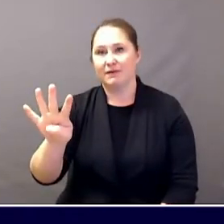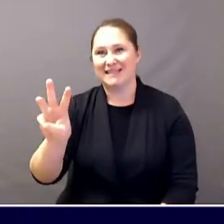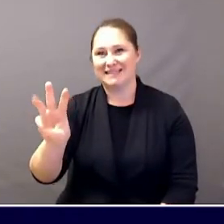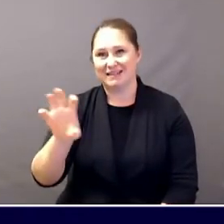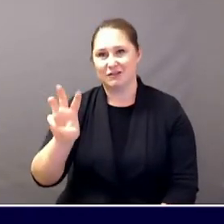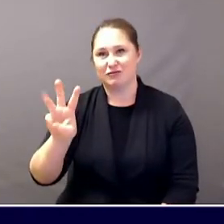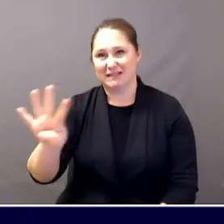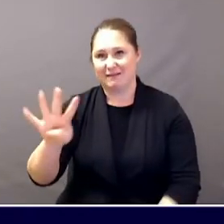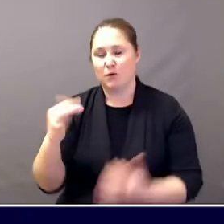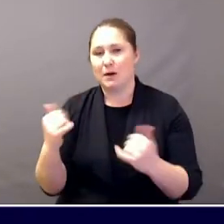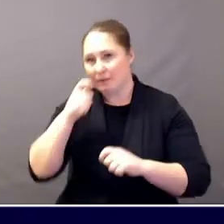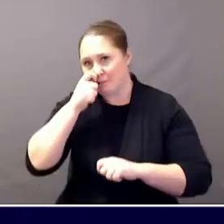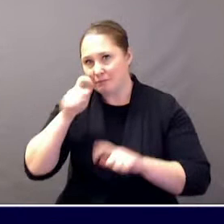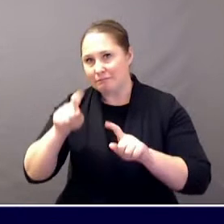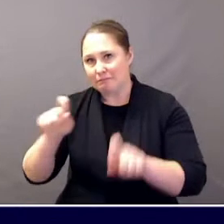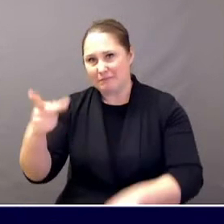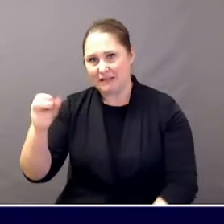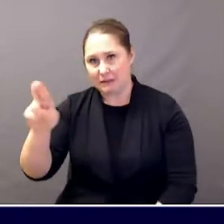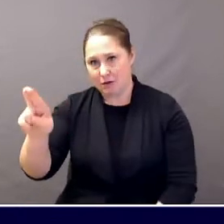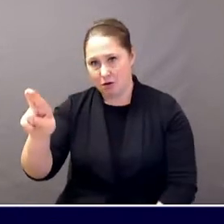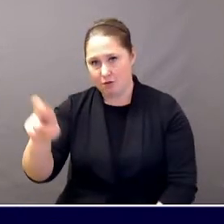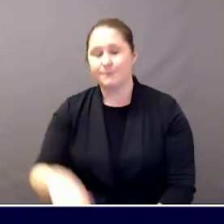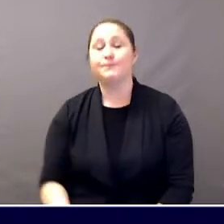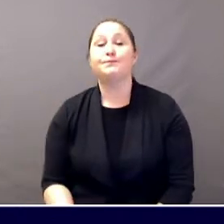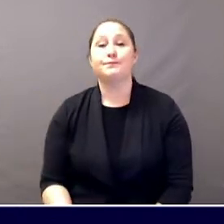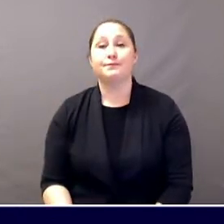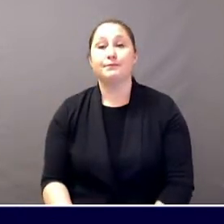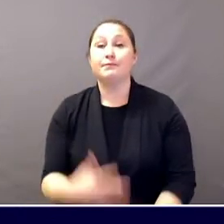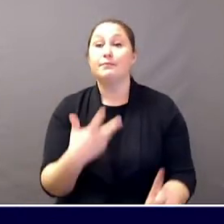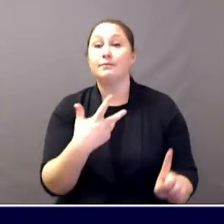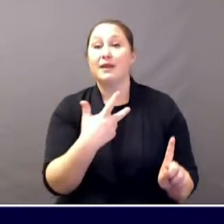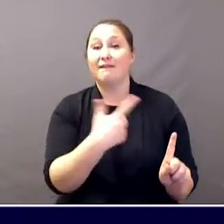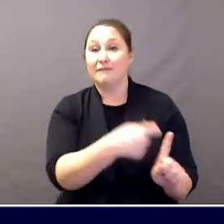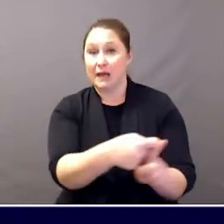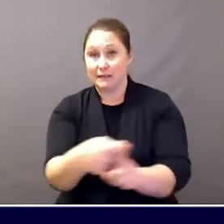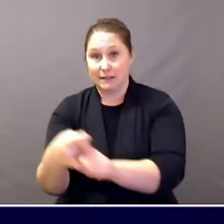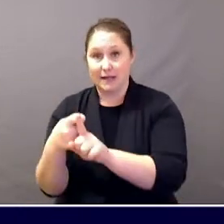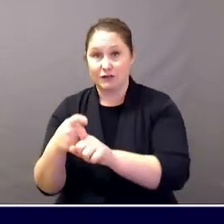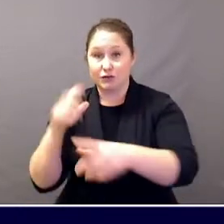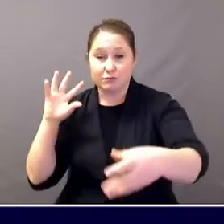with respect to vaccinations. Cumulatively, there have been